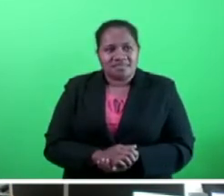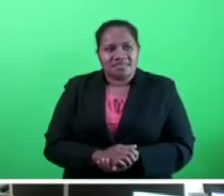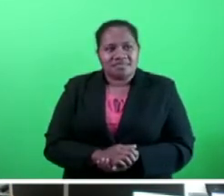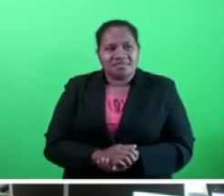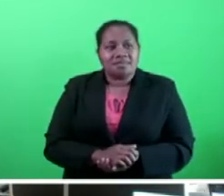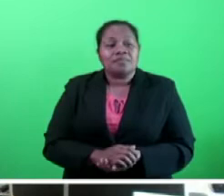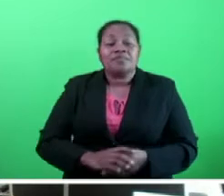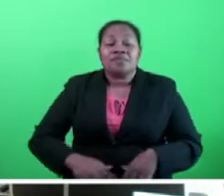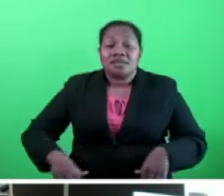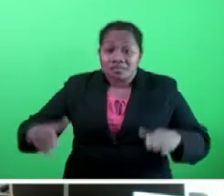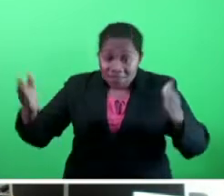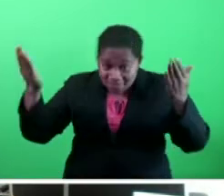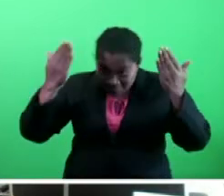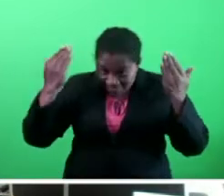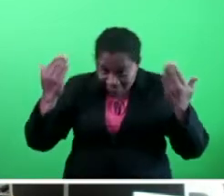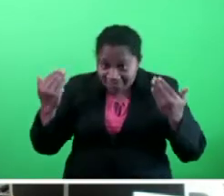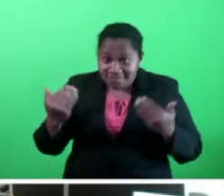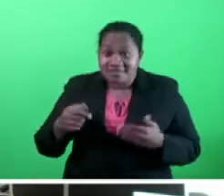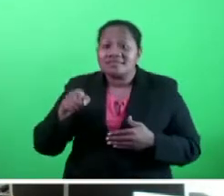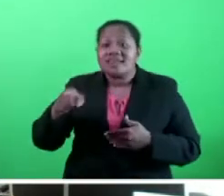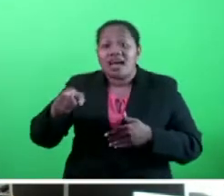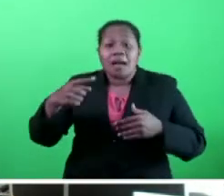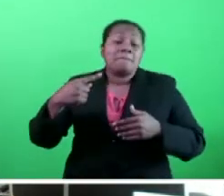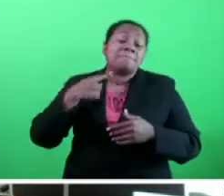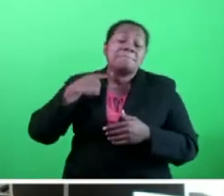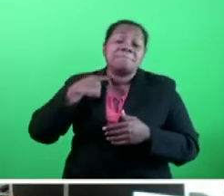Mr. Speaker, with regard to the beef industry,